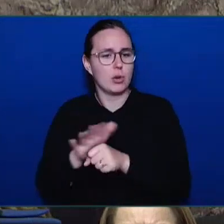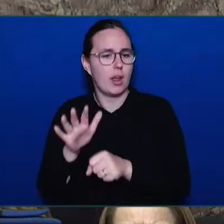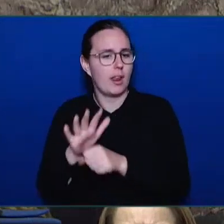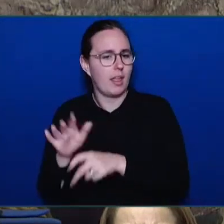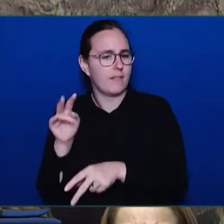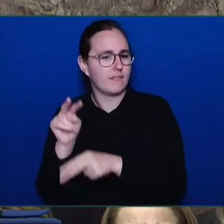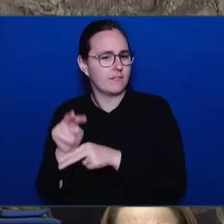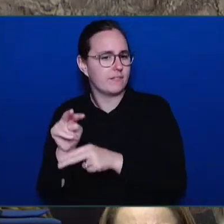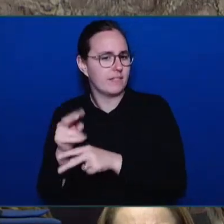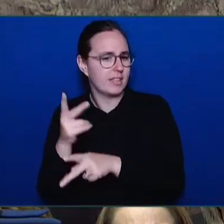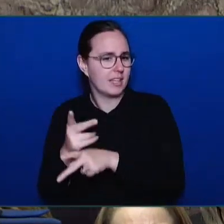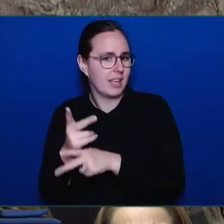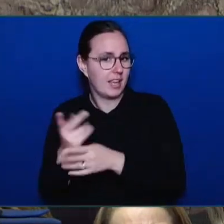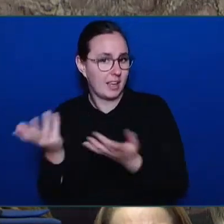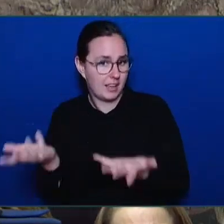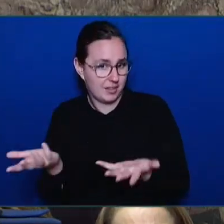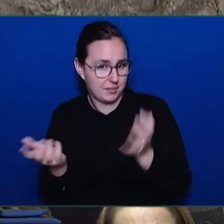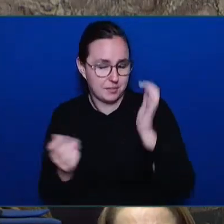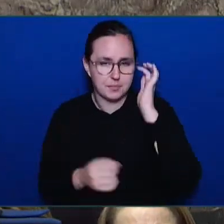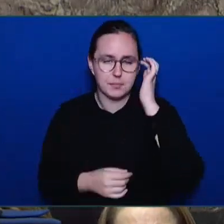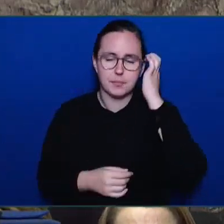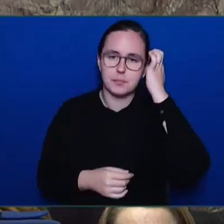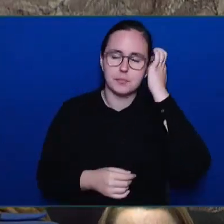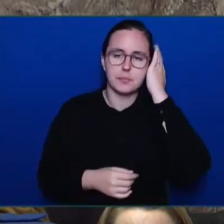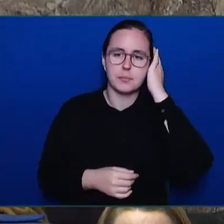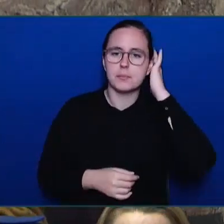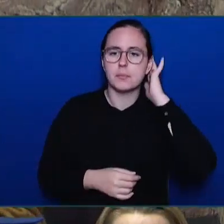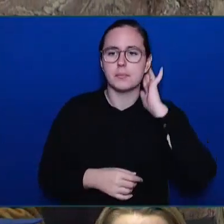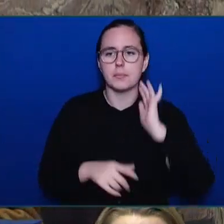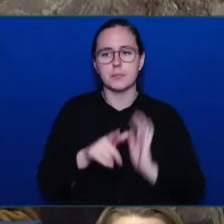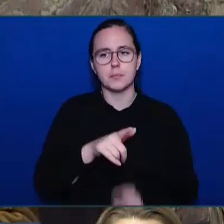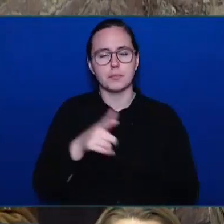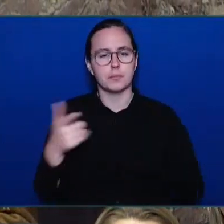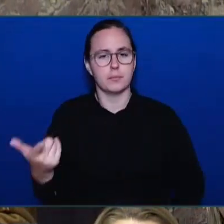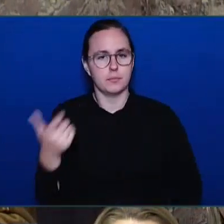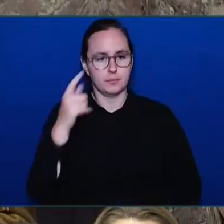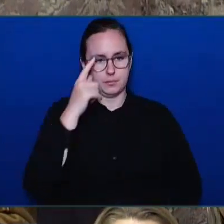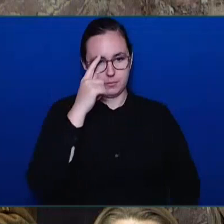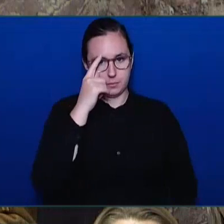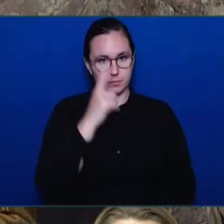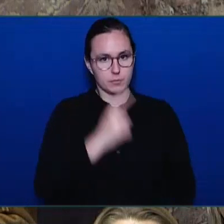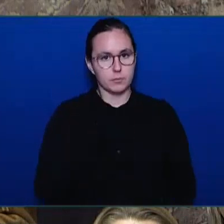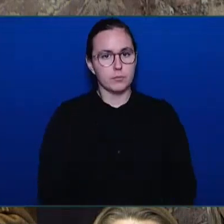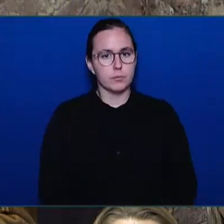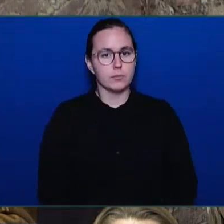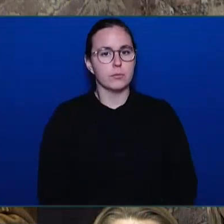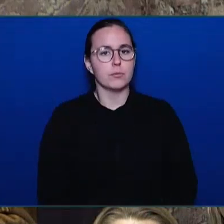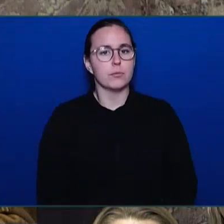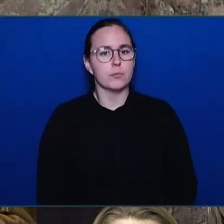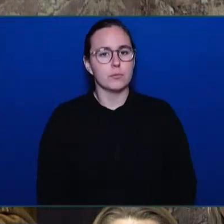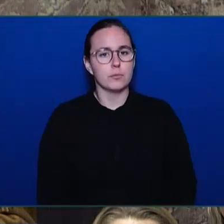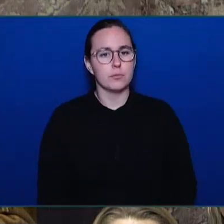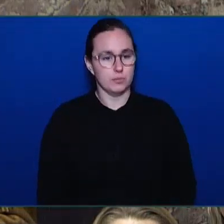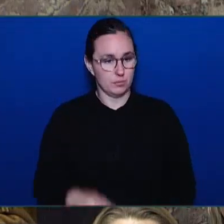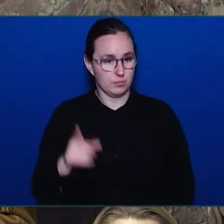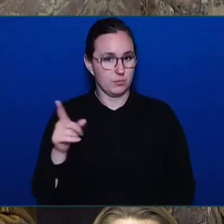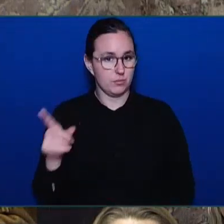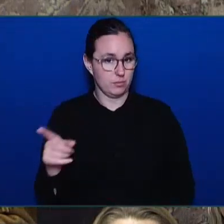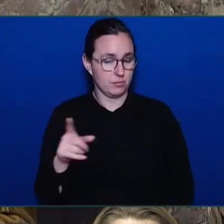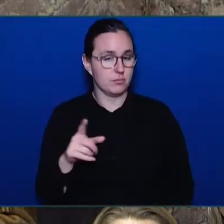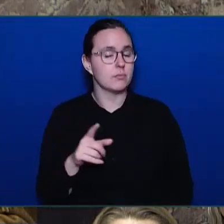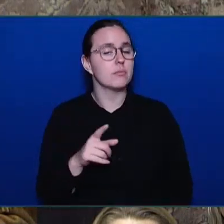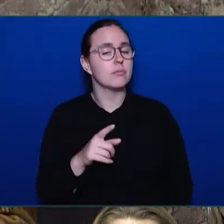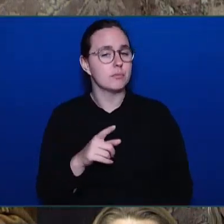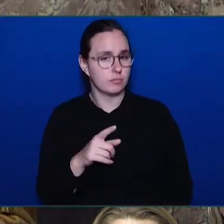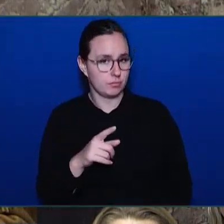you. Honourable Speaker, as Minister of Health, I recognize that the Thompson Rivers Family Obstetrics Clinic is critical to the people of Kamloops, the people of the